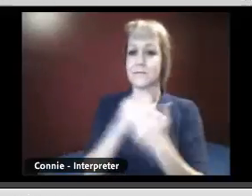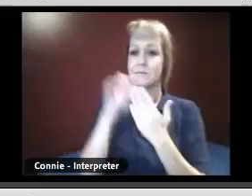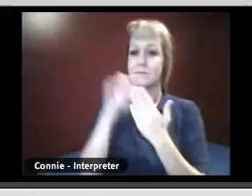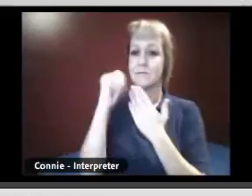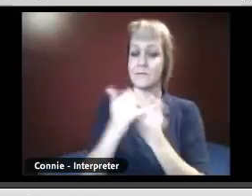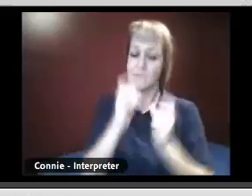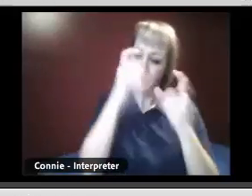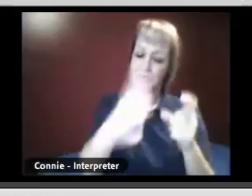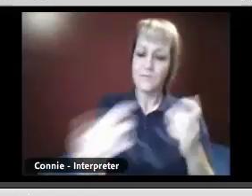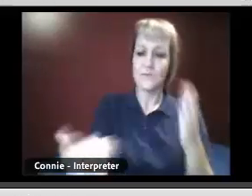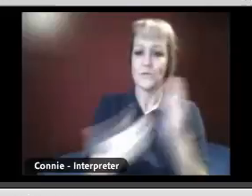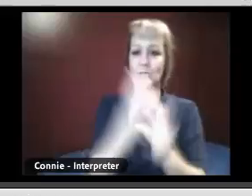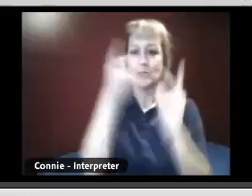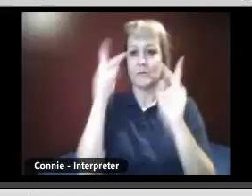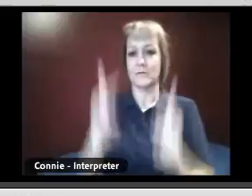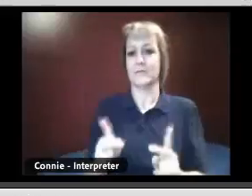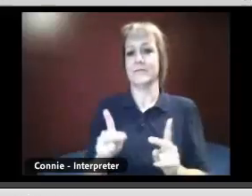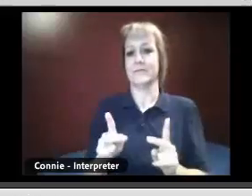new,